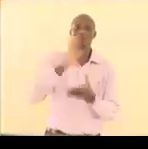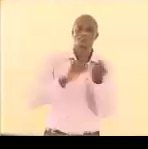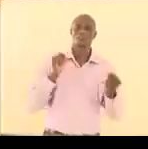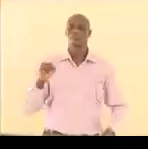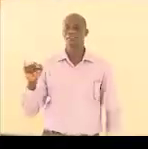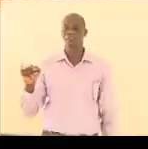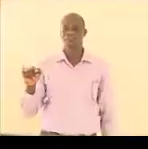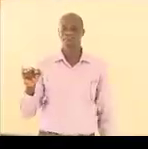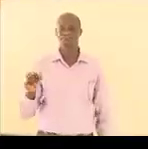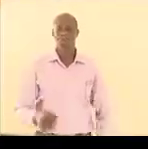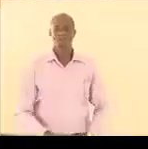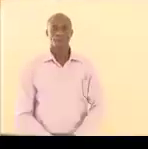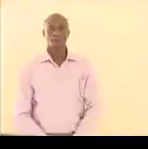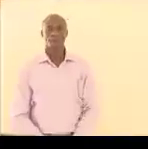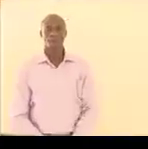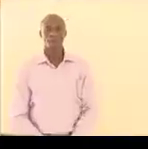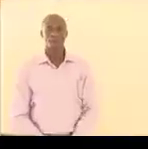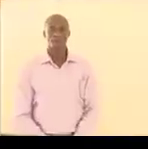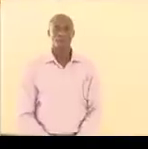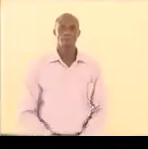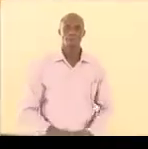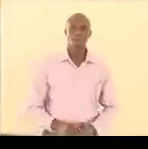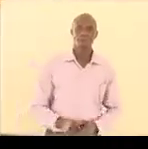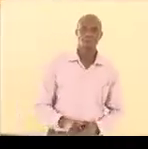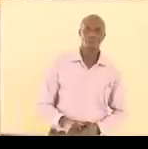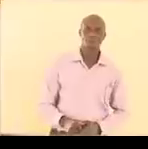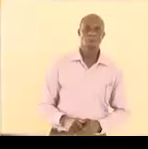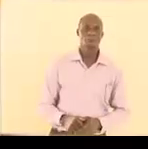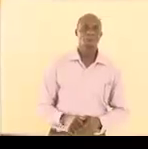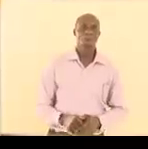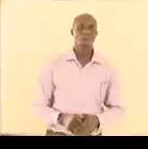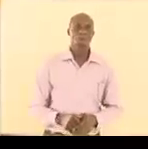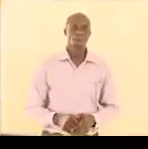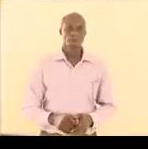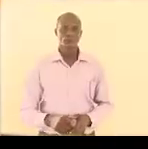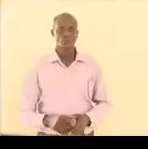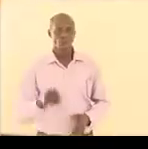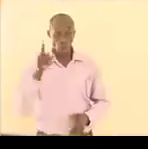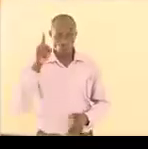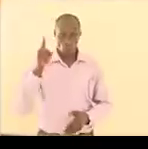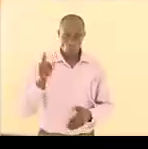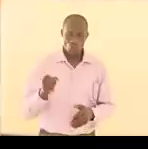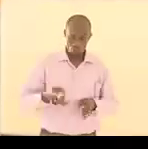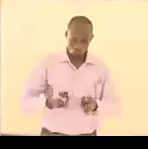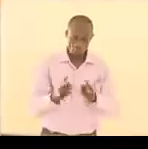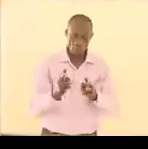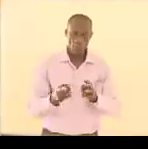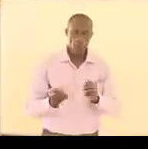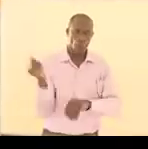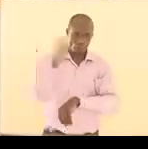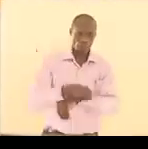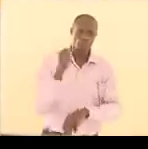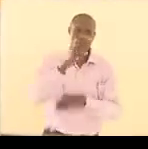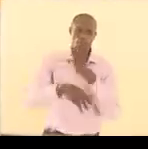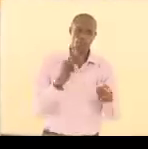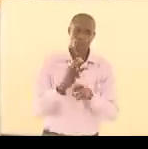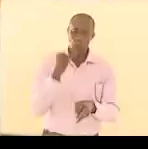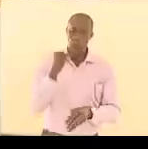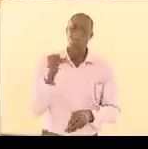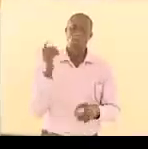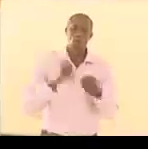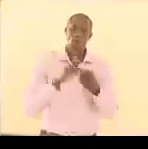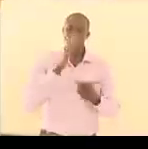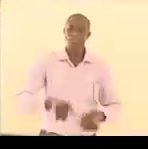spiritual believing. Dominic had said that one way of overcoming the world is to